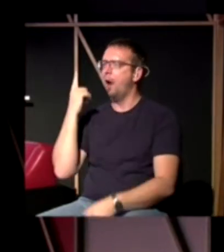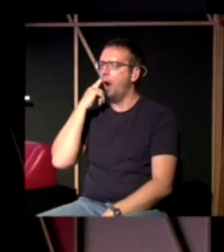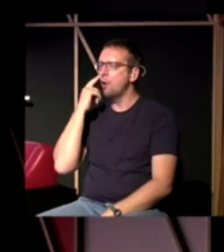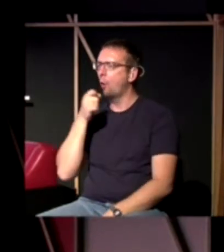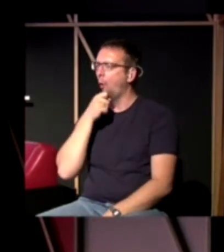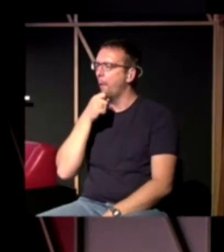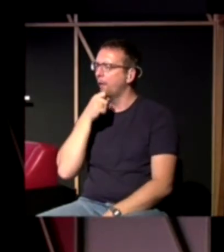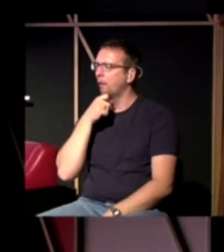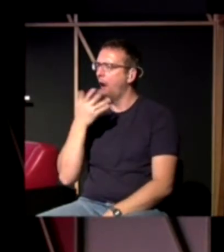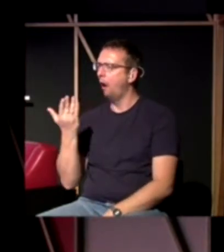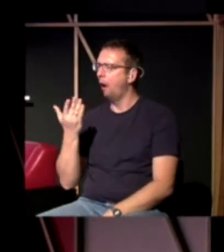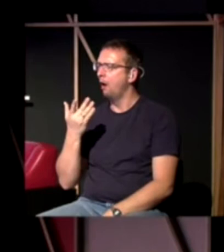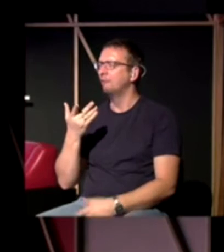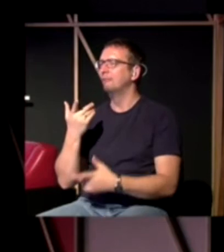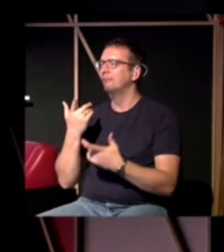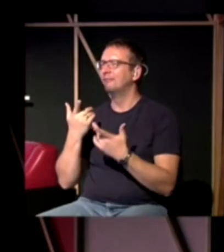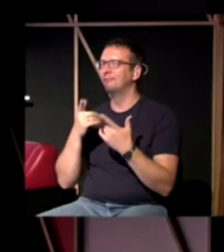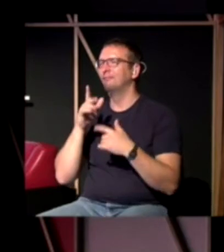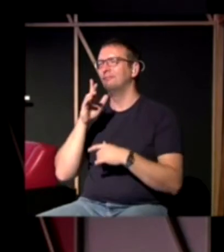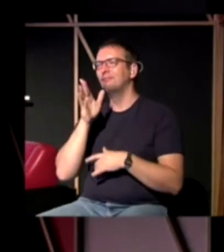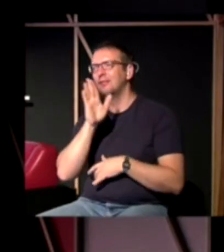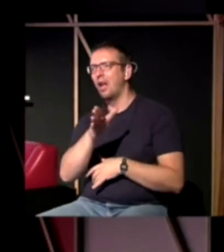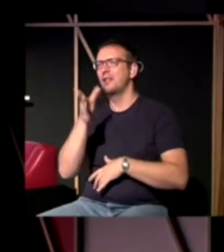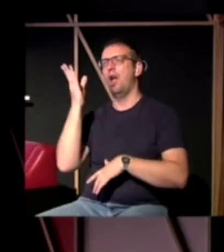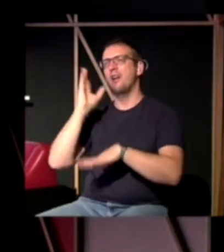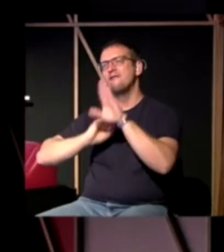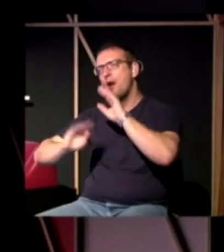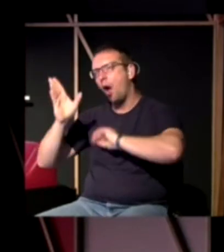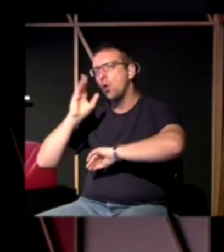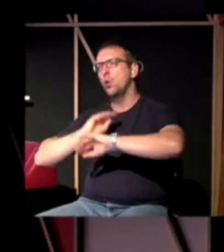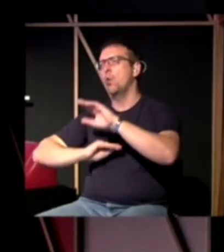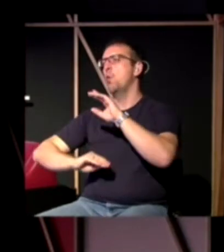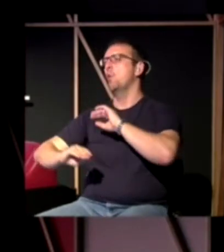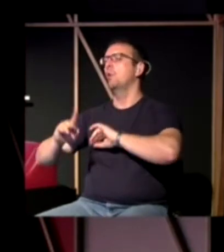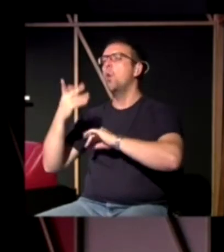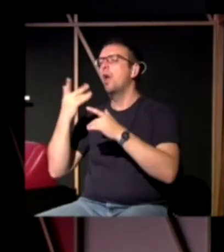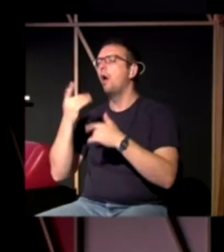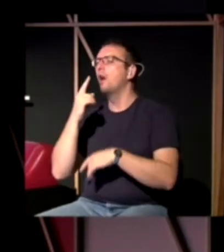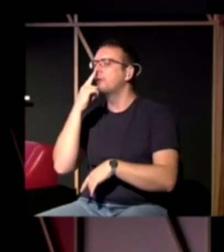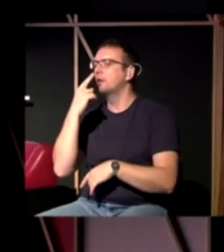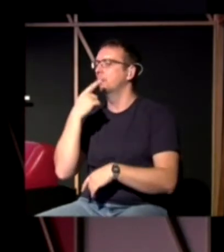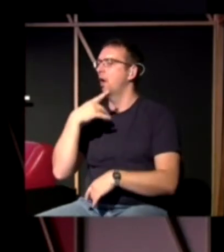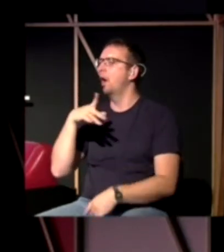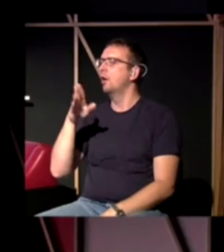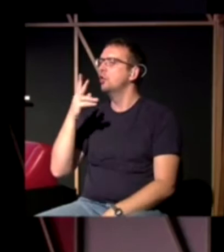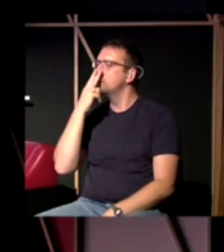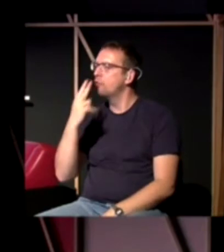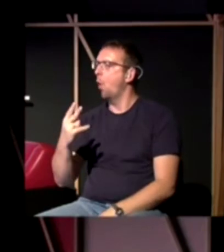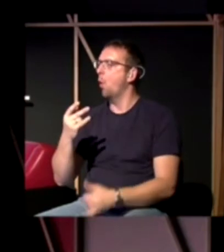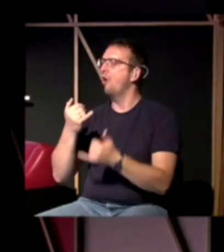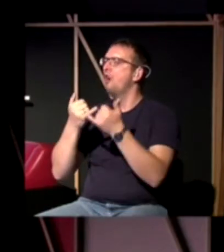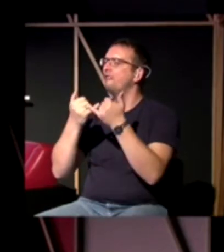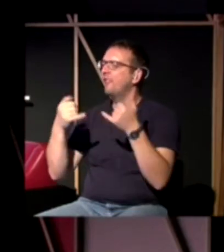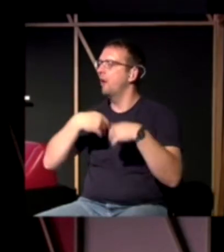as a partially blind fan, and how the availability of audio-descriptive commentary factors into your decision to watch a game? Yeah, so the